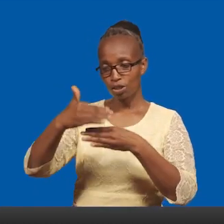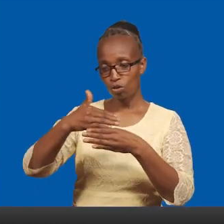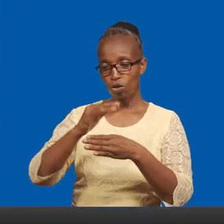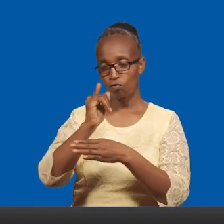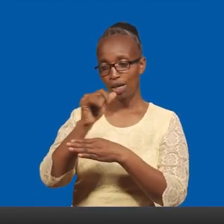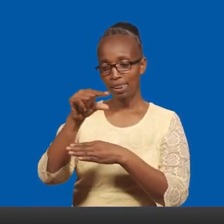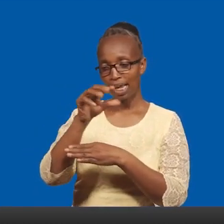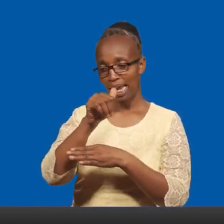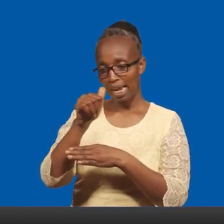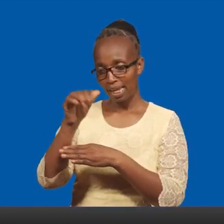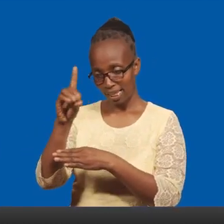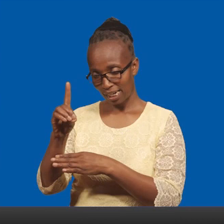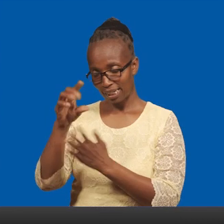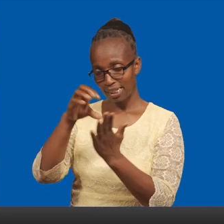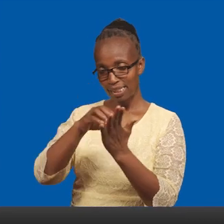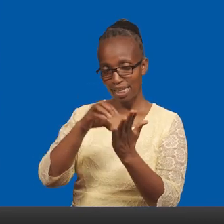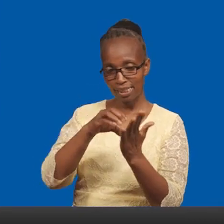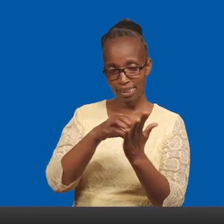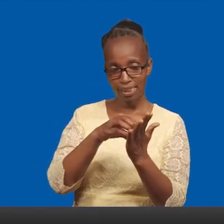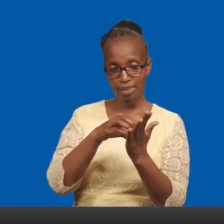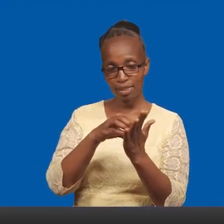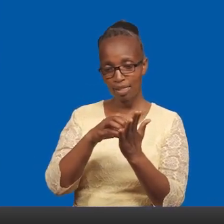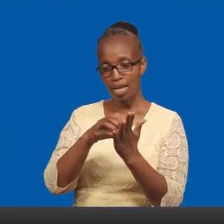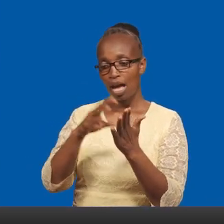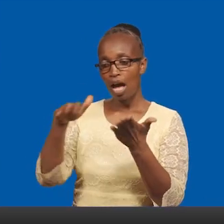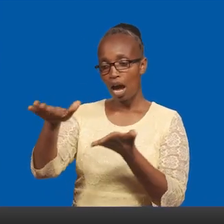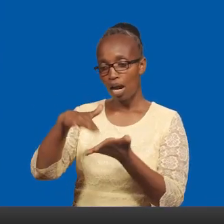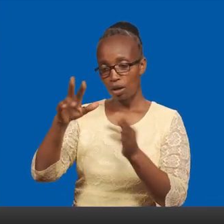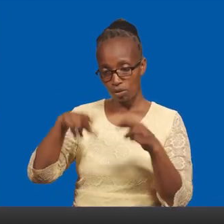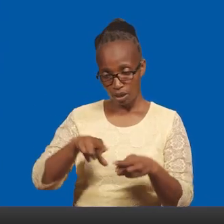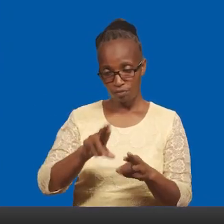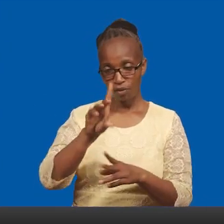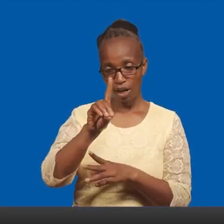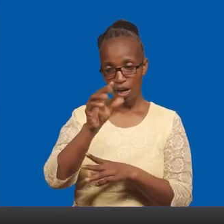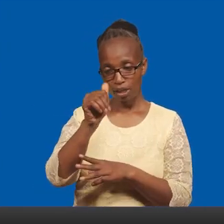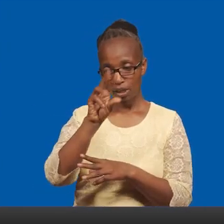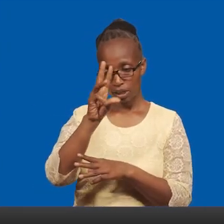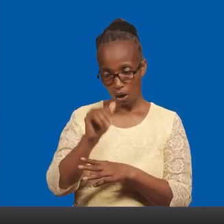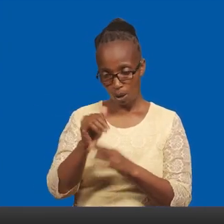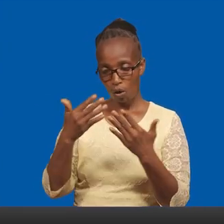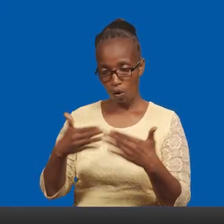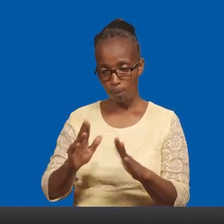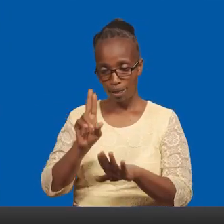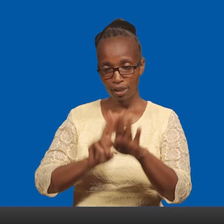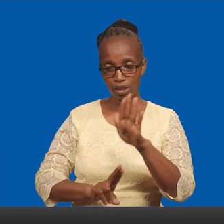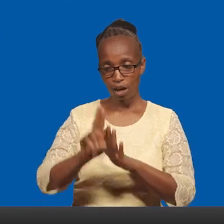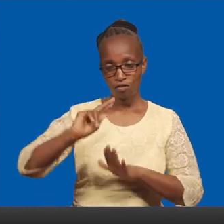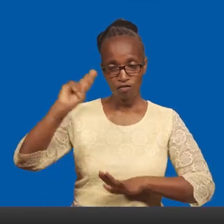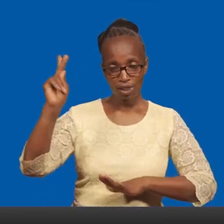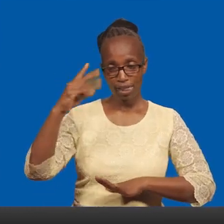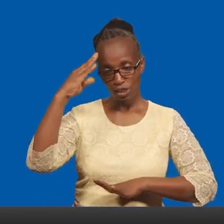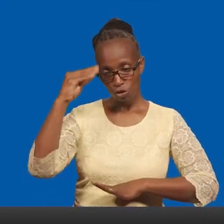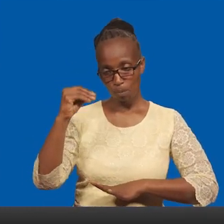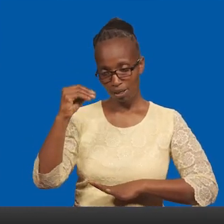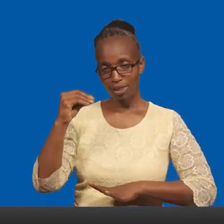Malkasuftu, that is the River Dawa, and the opening up of the Kenya-Somali customs border. The meeting focused